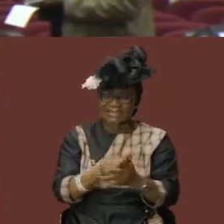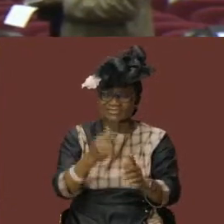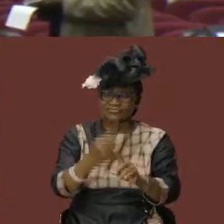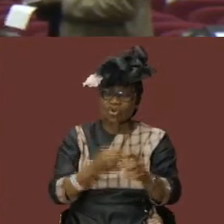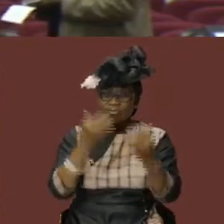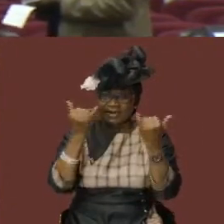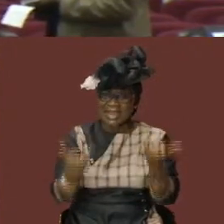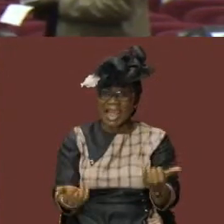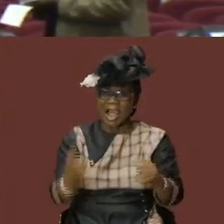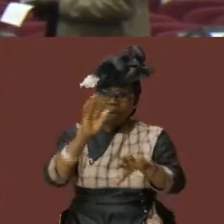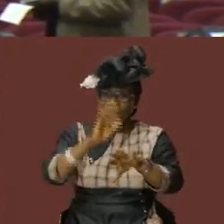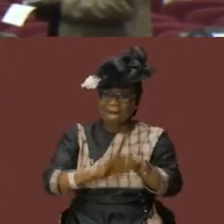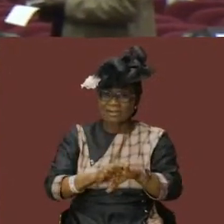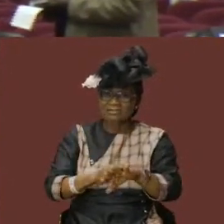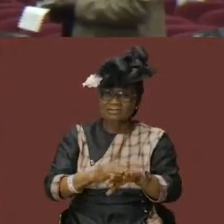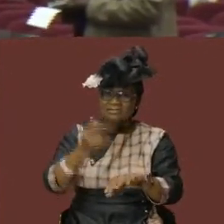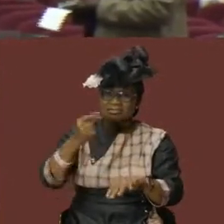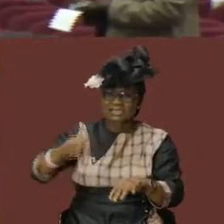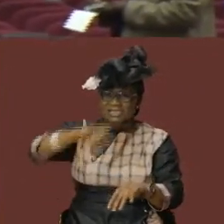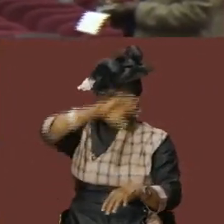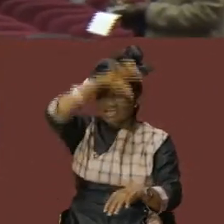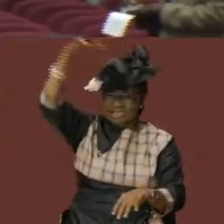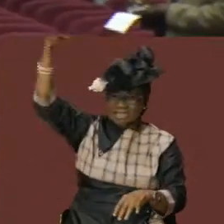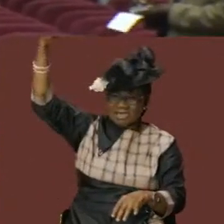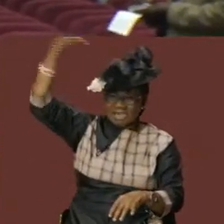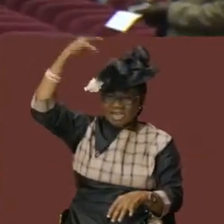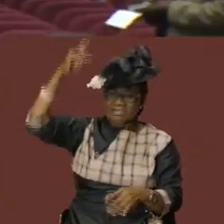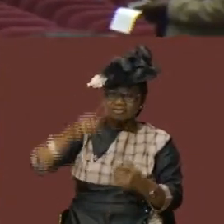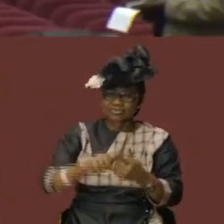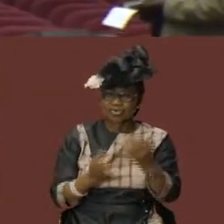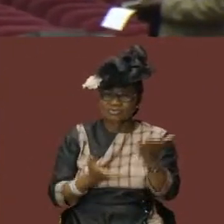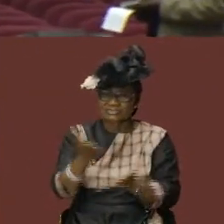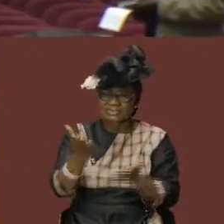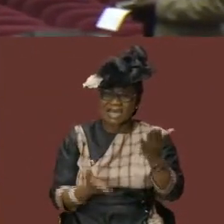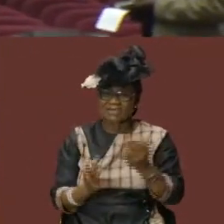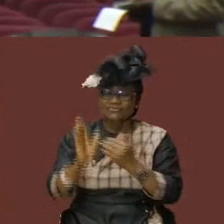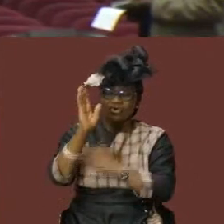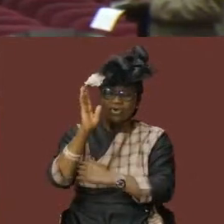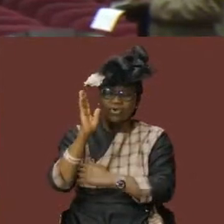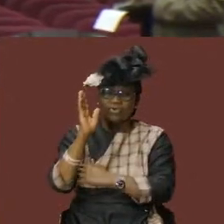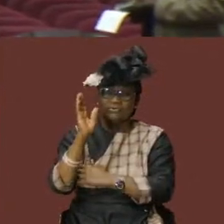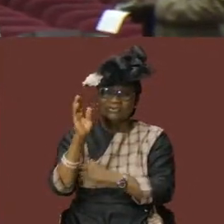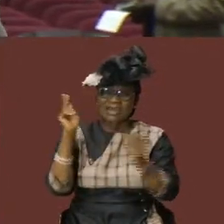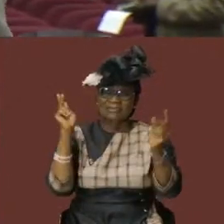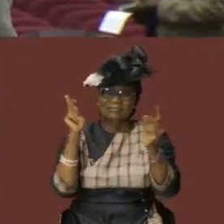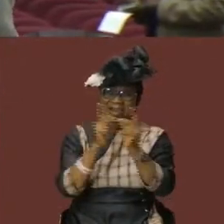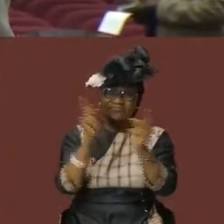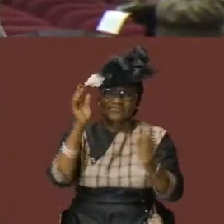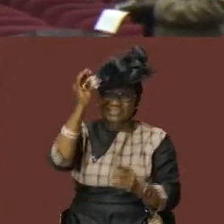the grace to serve God perfectly will be released unto us.